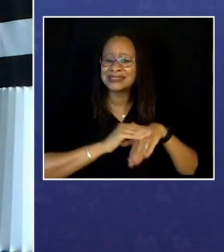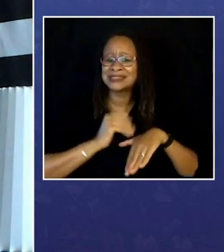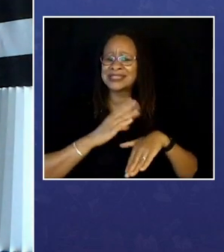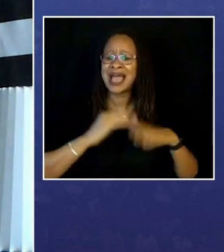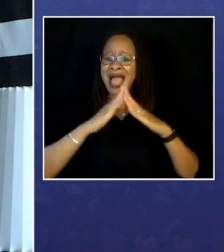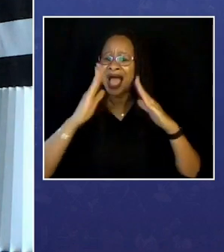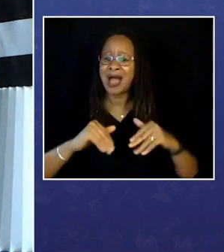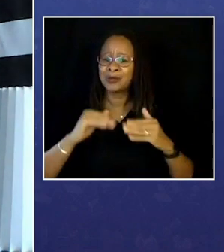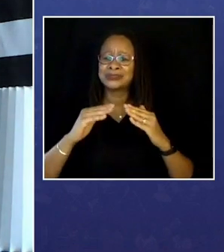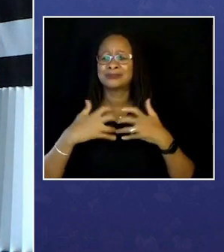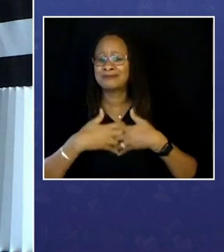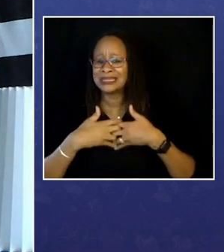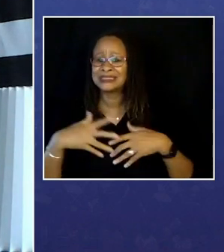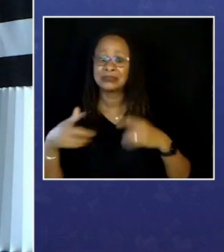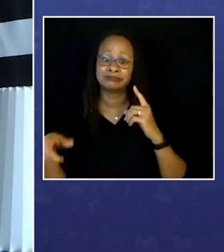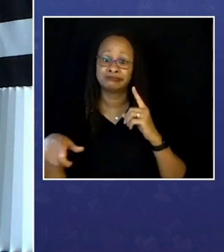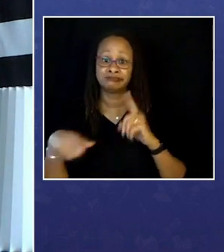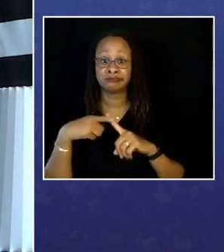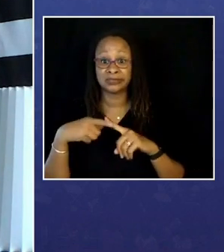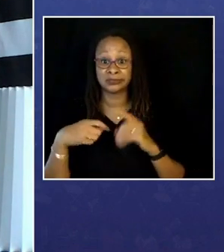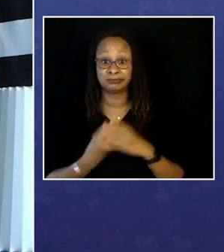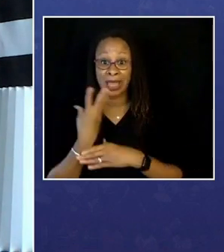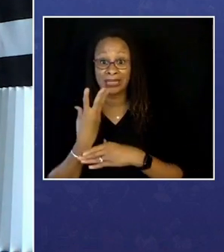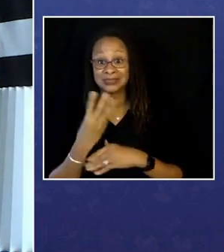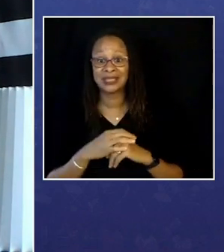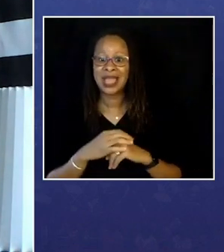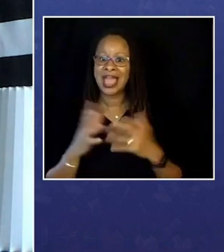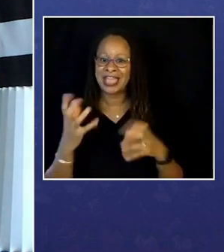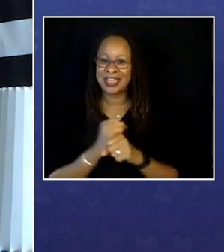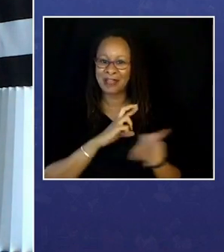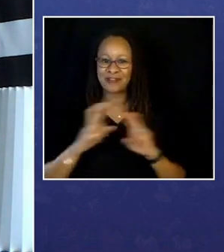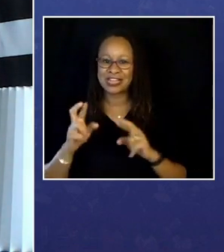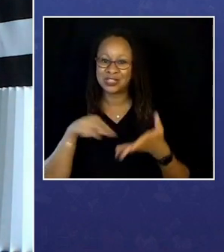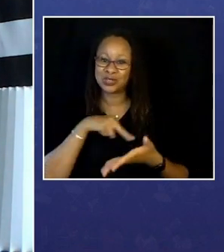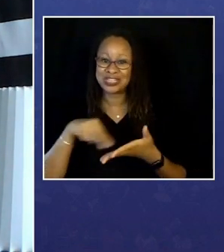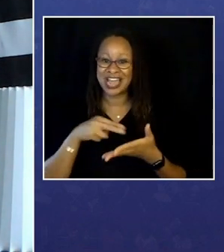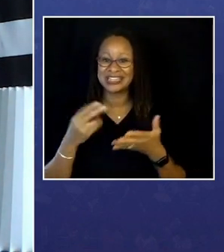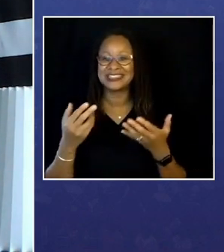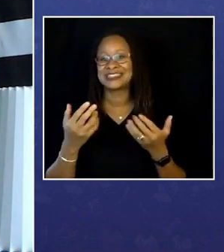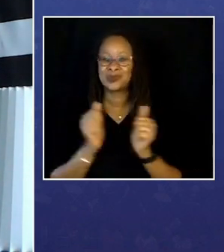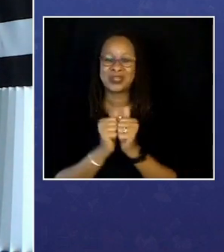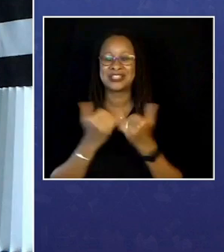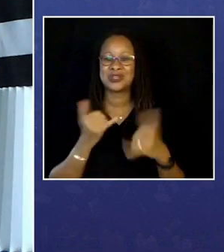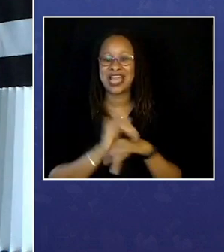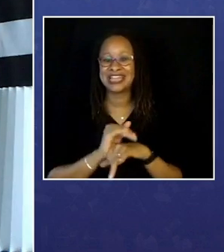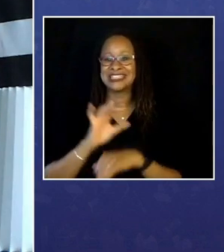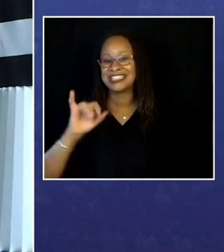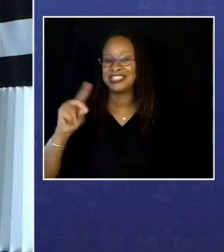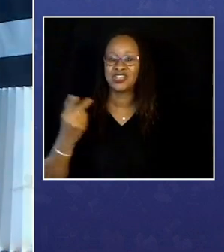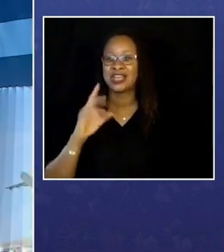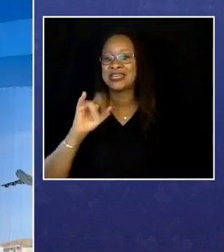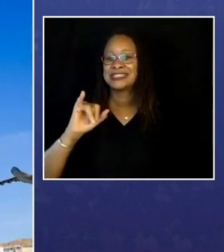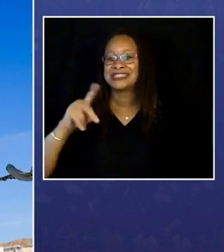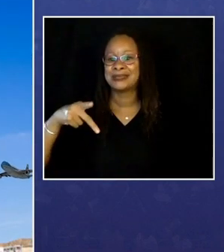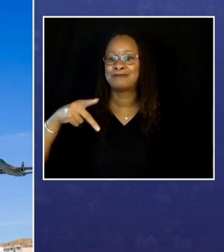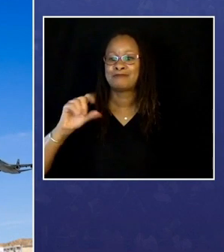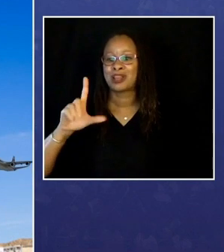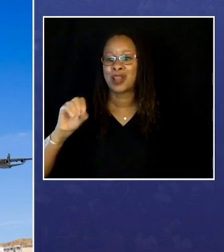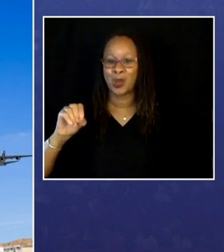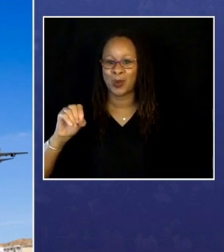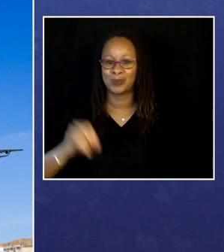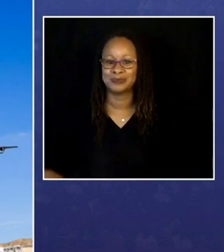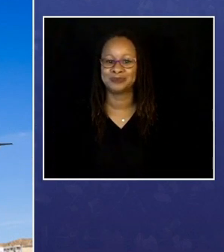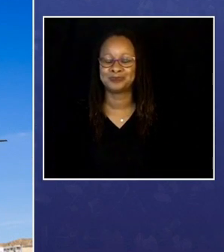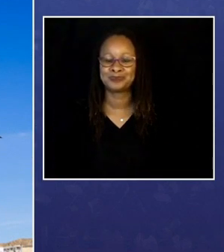pets / plants and get ready to dance with tonight's DJ, Diplo.